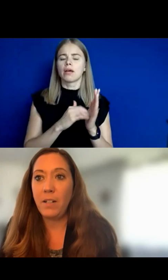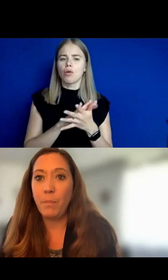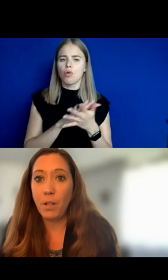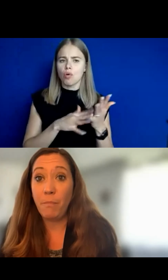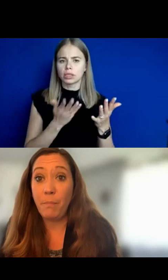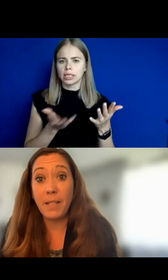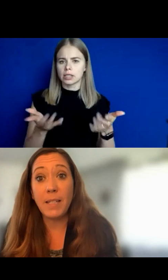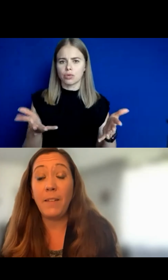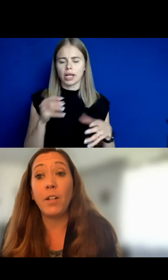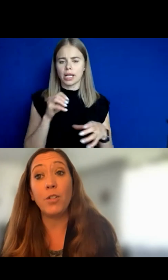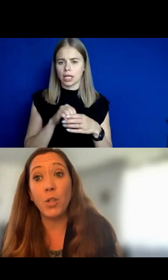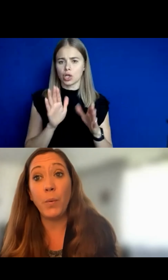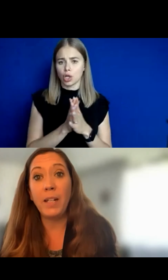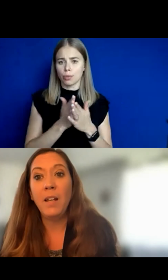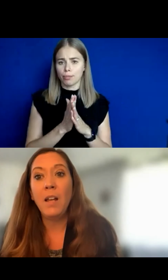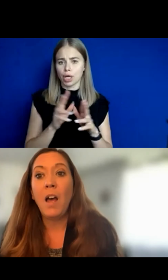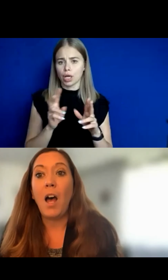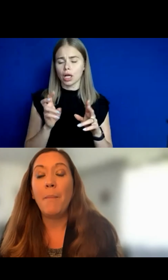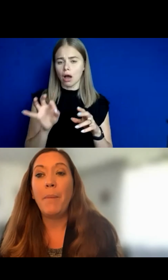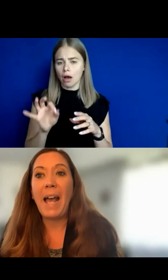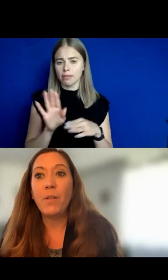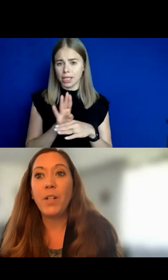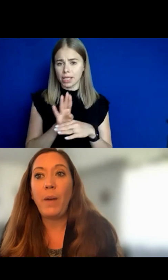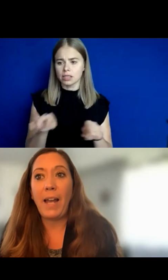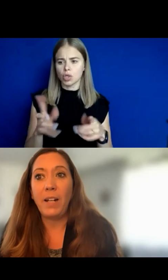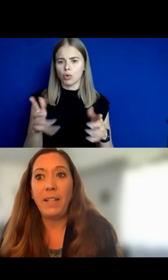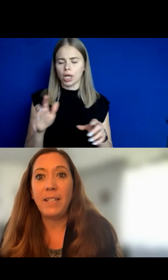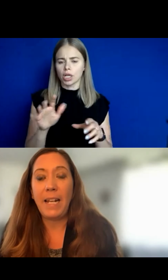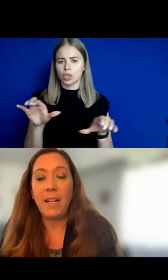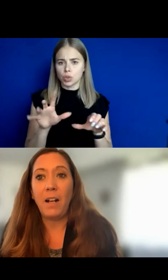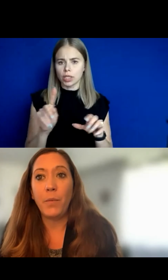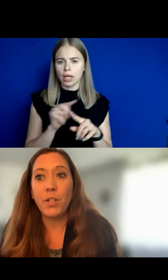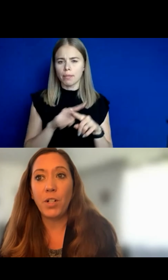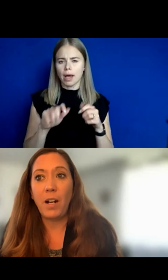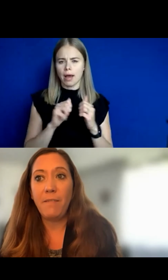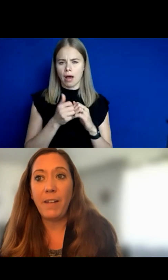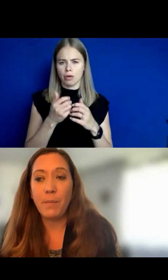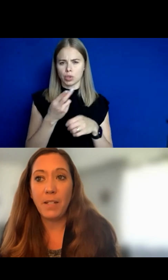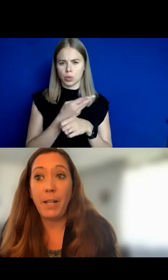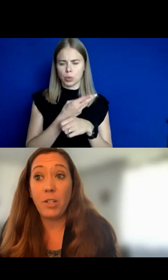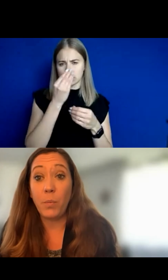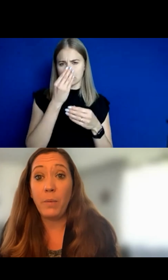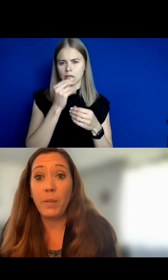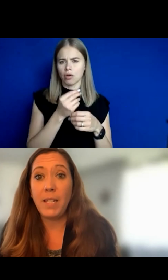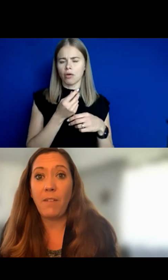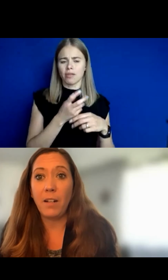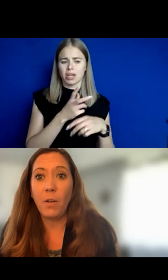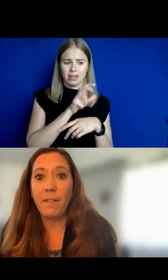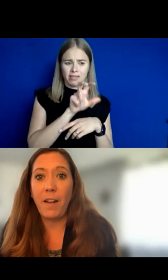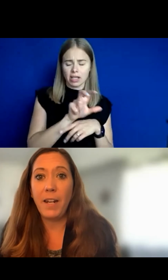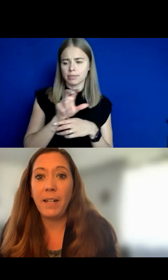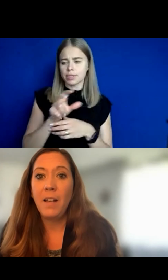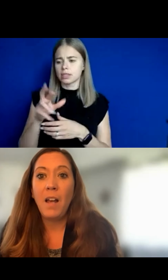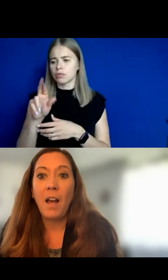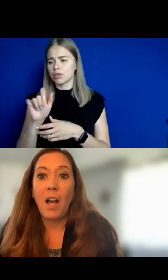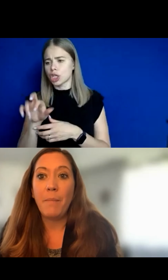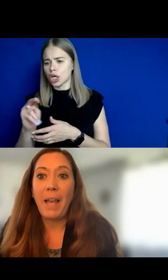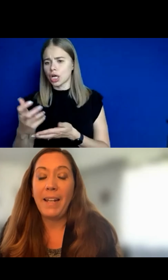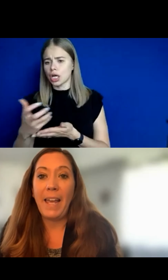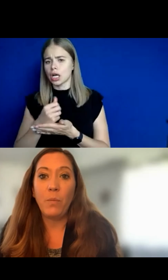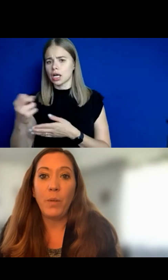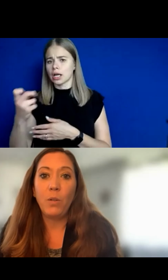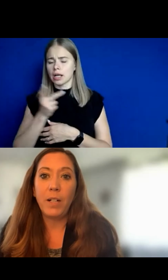already in your book of business and that you're doing, but how do you aggregate the data on the return on investment to make sure we receive ongoing funding?